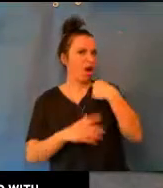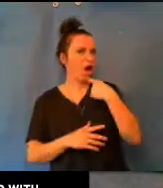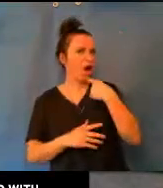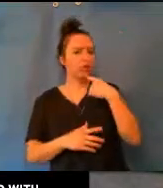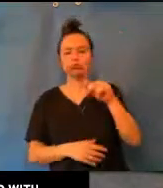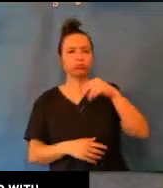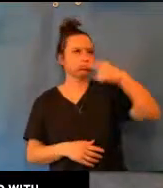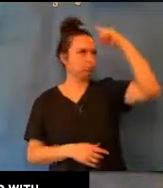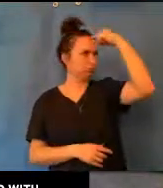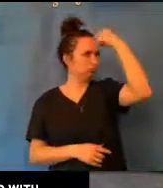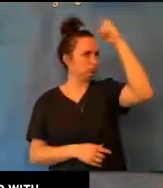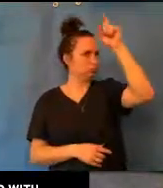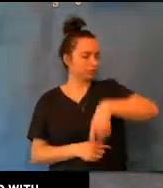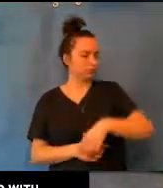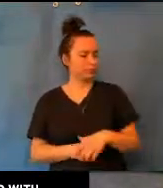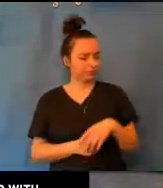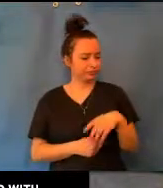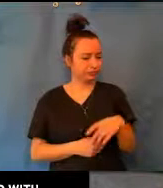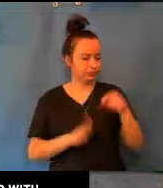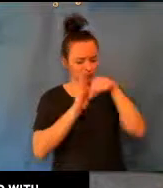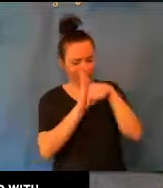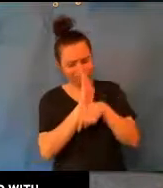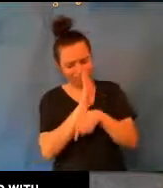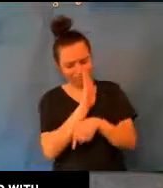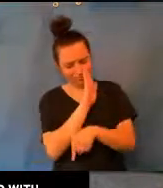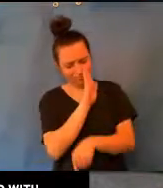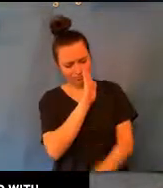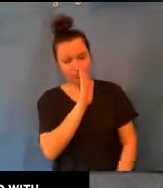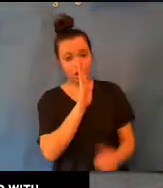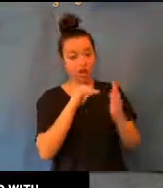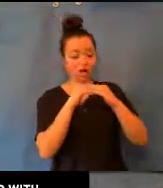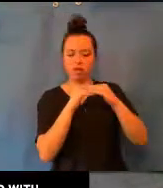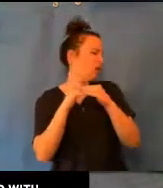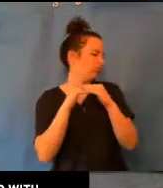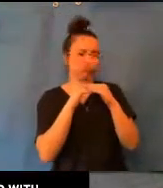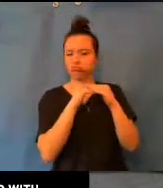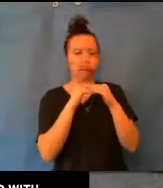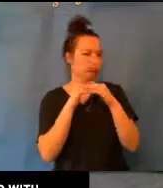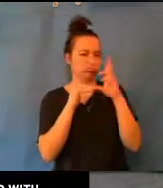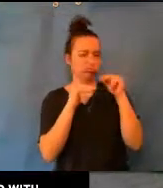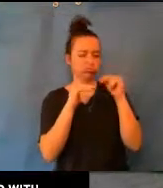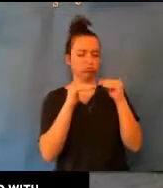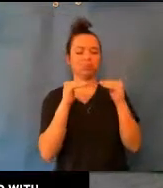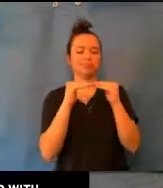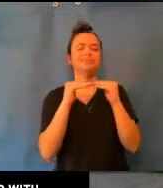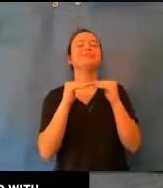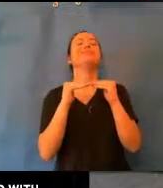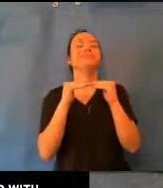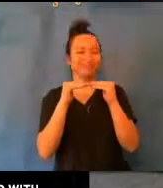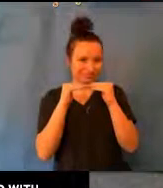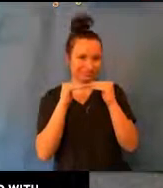Move it down all the way. Make sure they're not overlapping and they're touching.